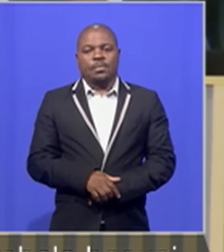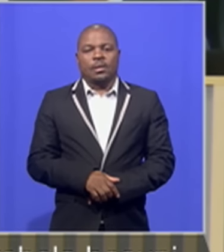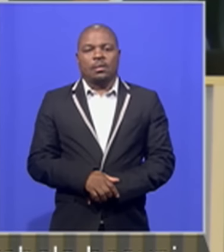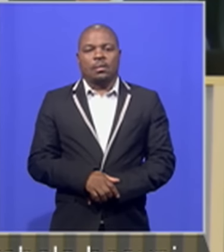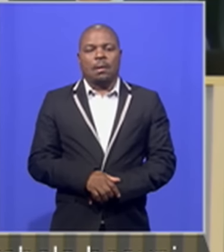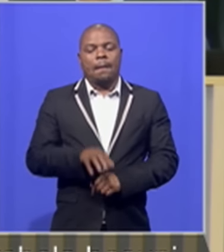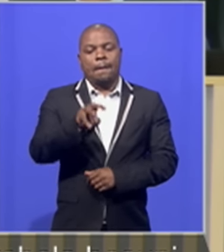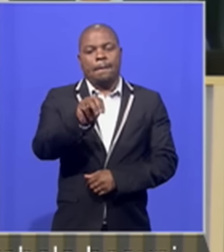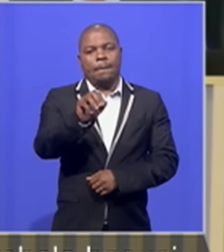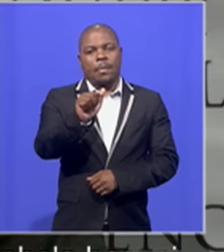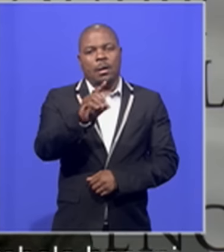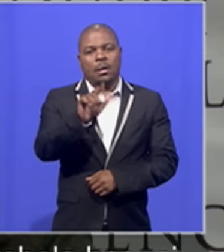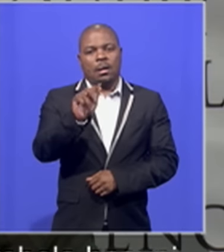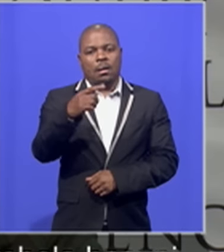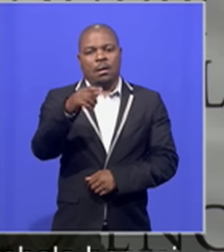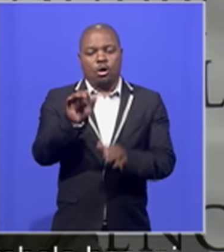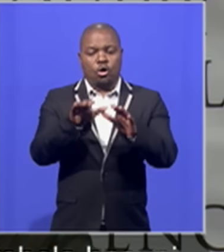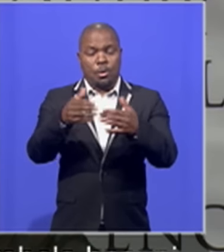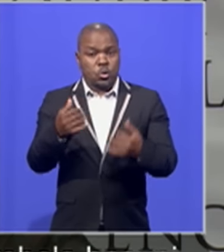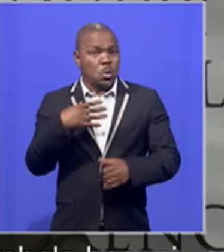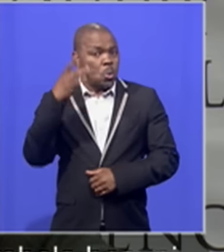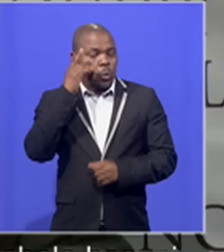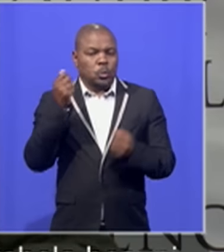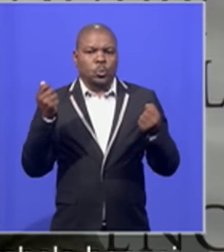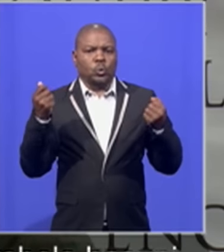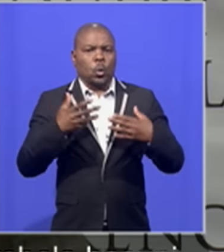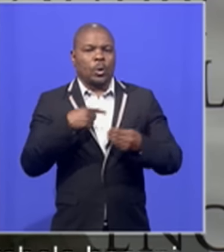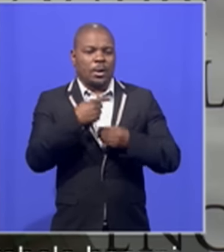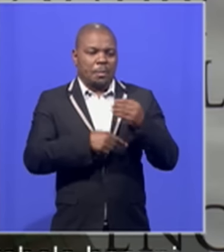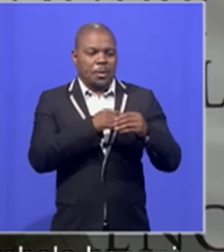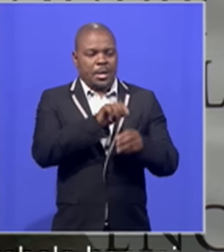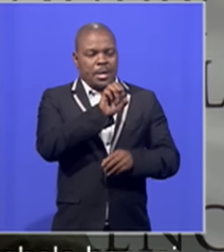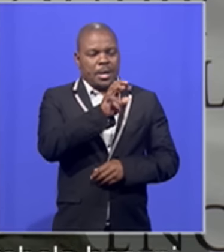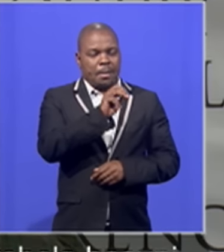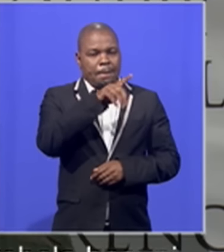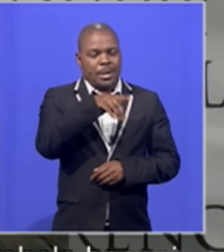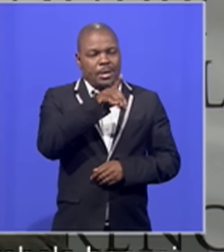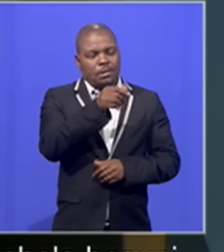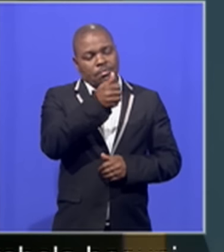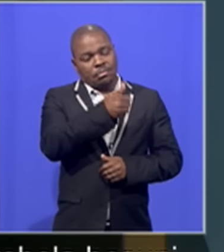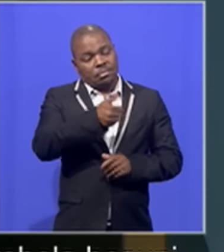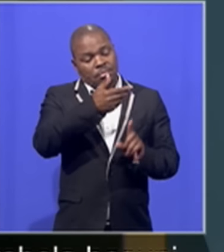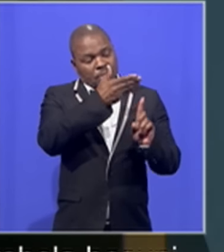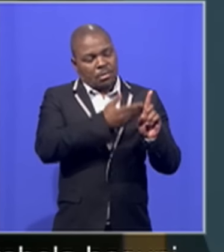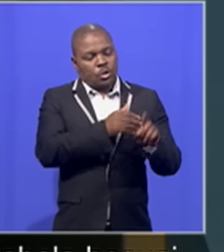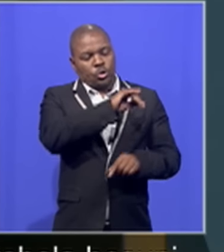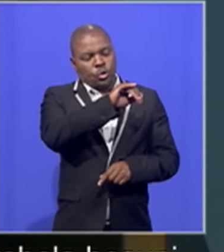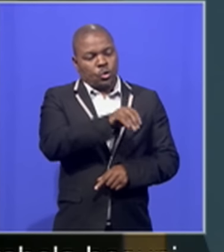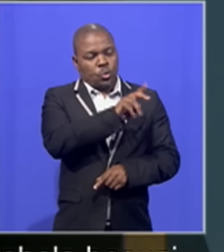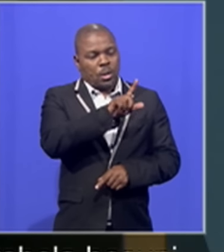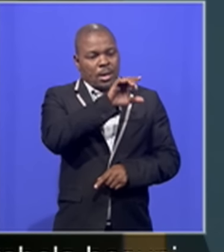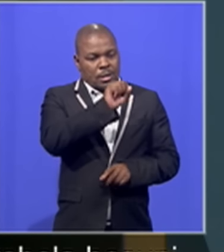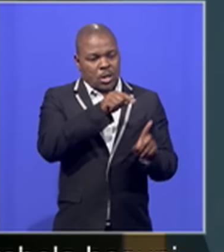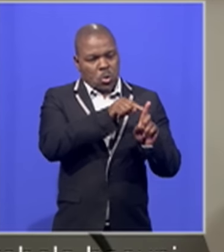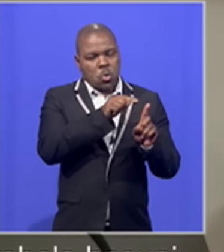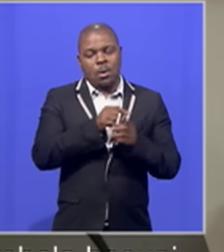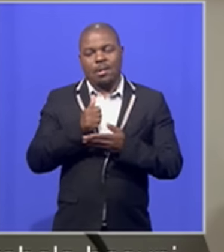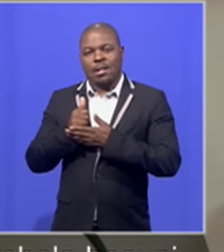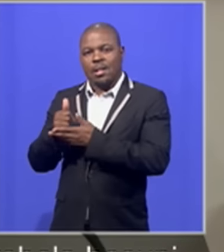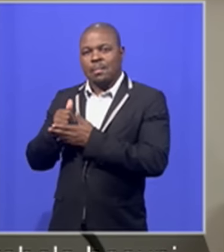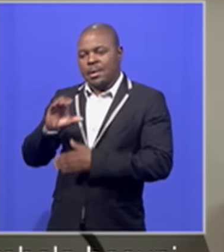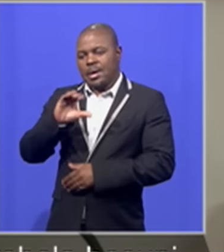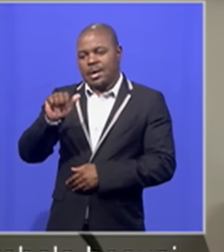Komishene ya Madlanga e utlwile ka ga ditiragalo tse di gakgamatsang tse mookamedi wa EMPD Julius Mkhwanazi a di dirileng go